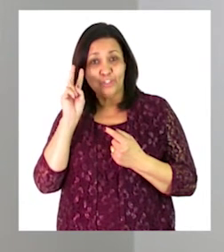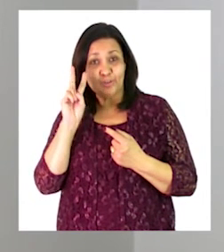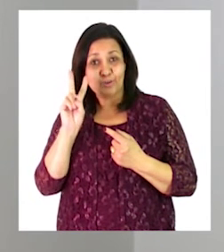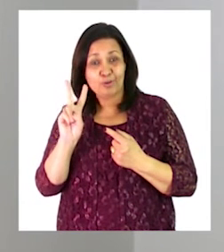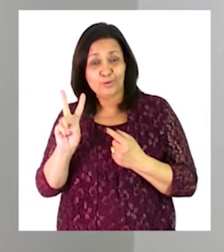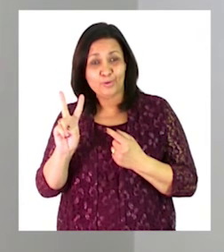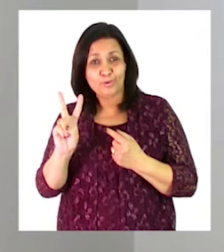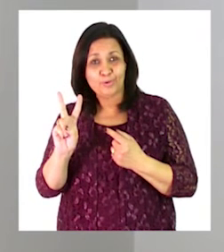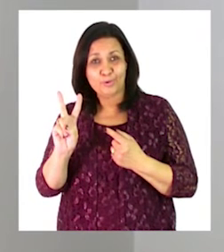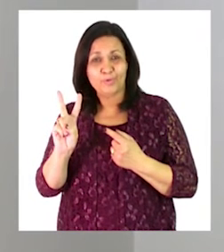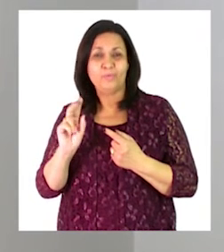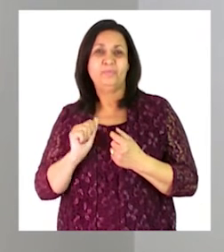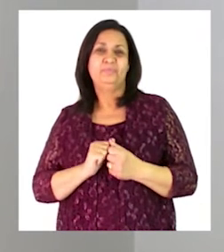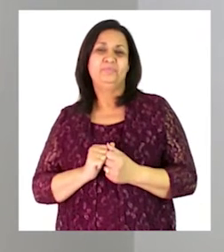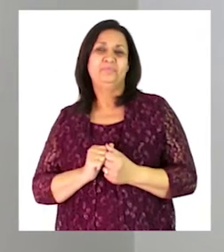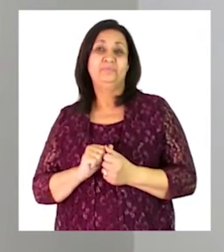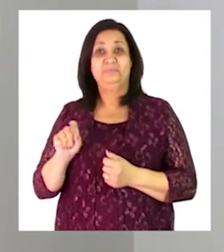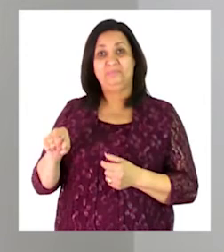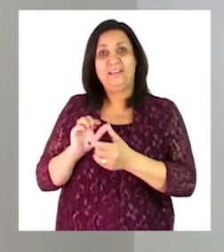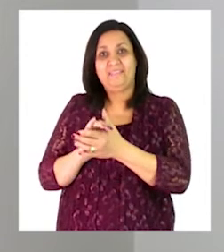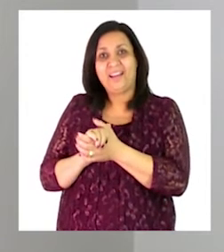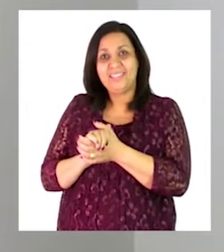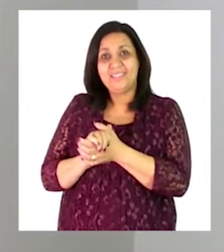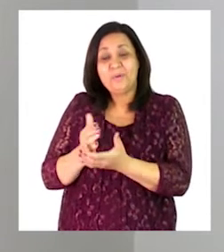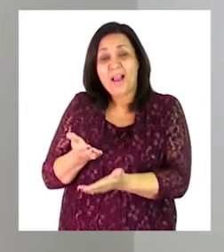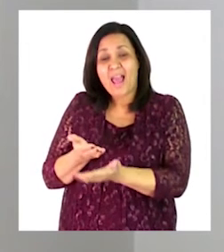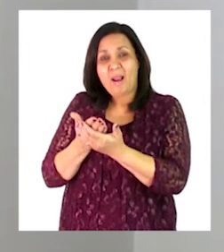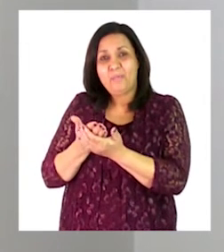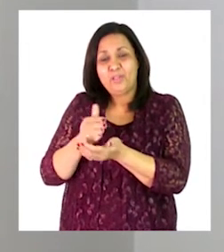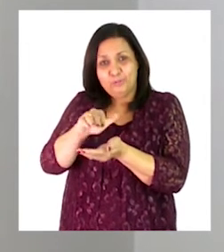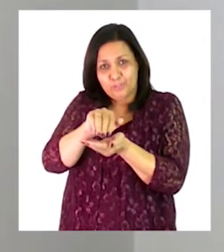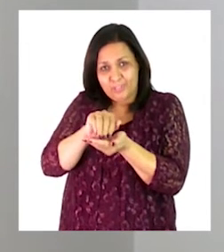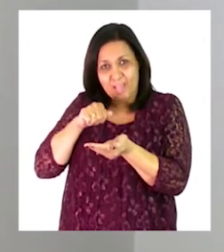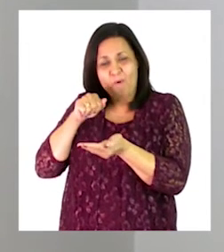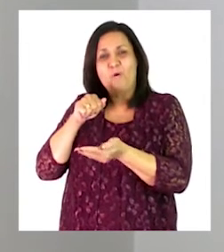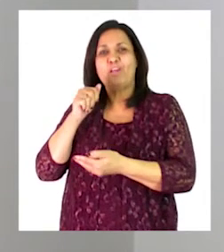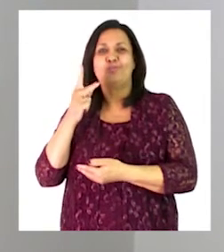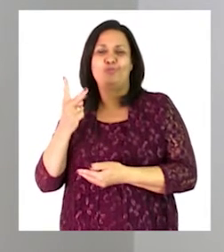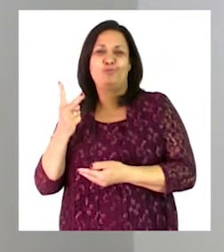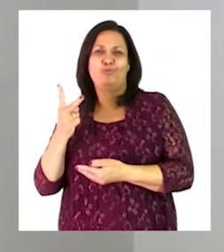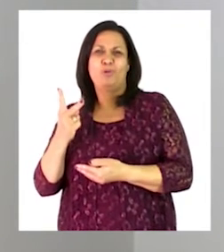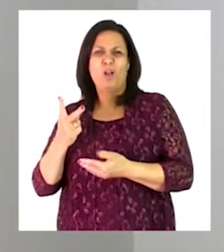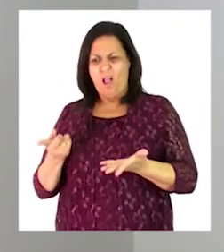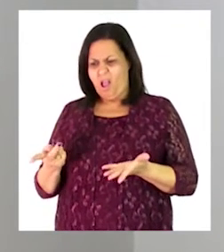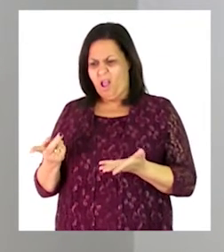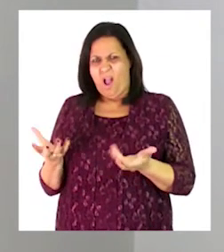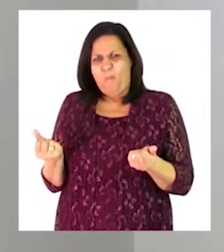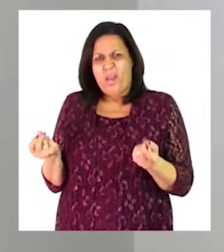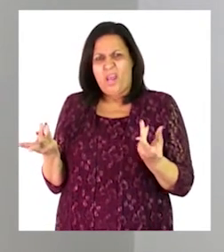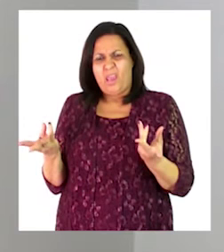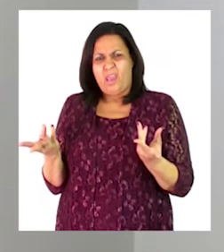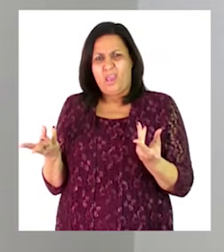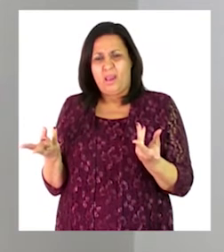magnets. So my friend will help me to take away 2. How many